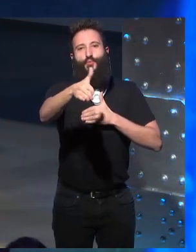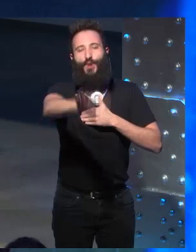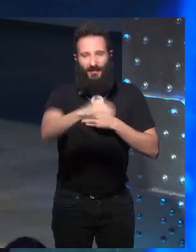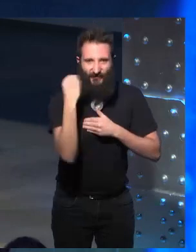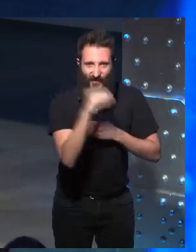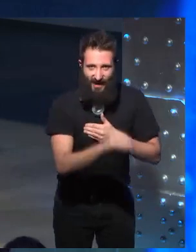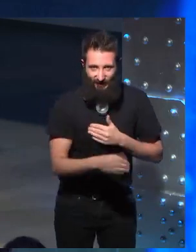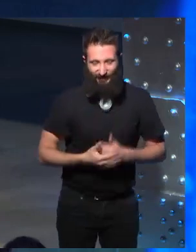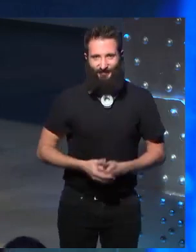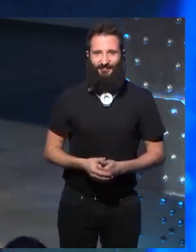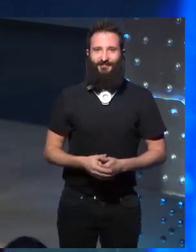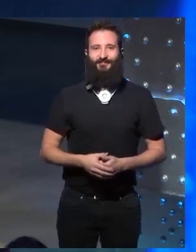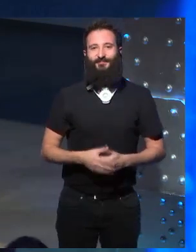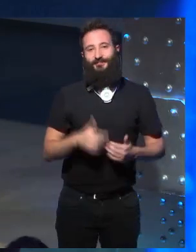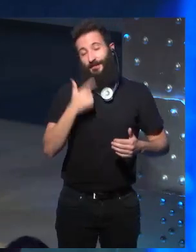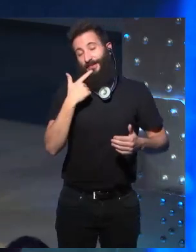I like to say that with a smile.